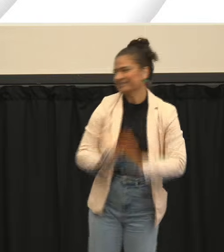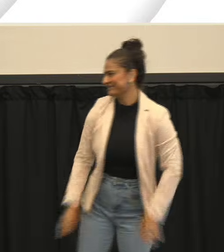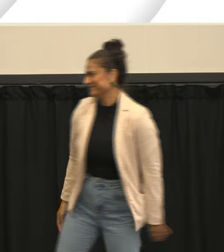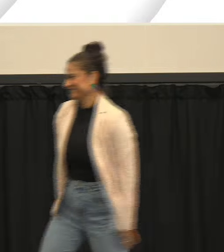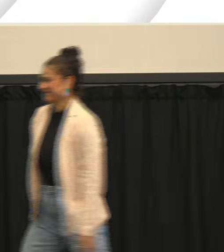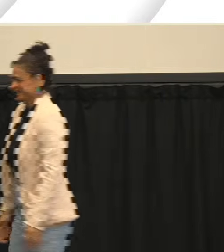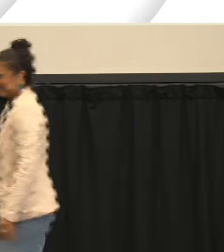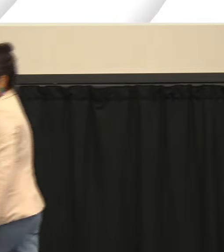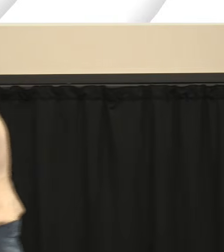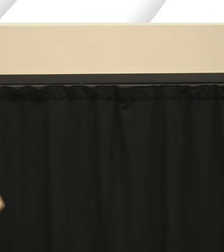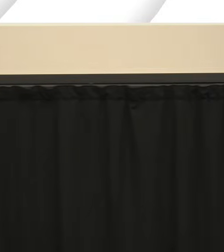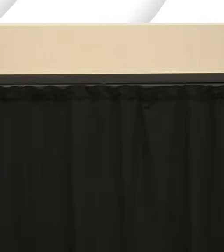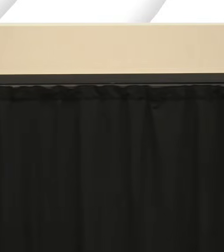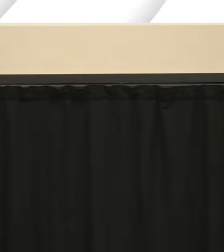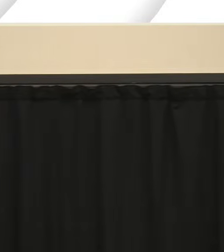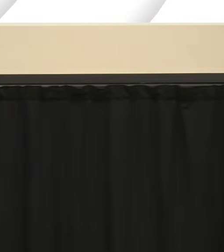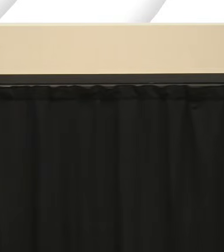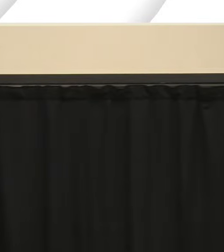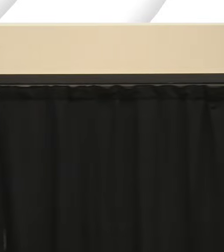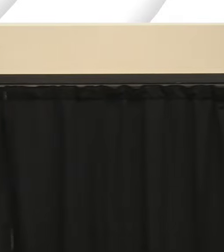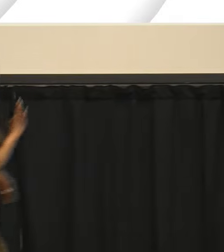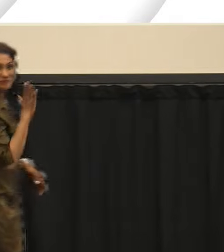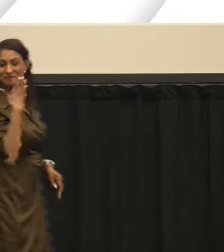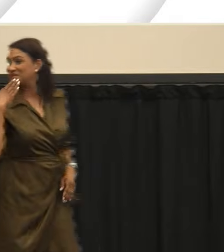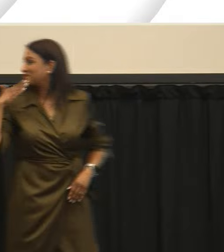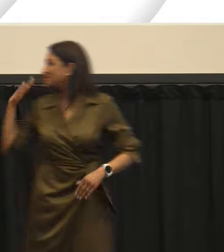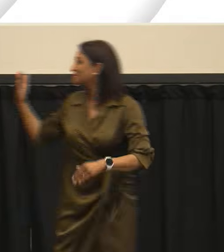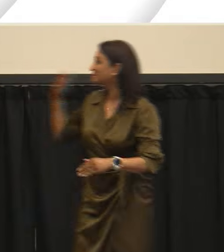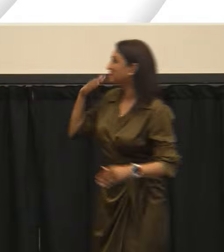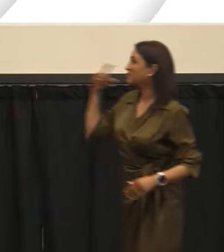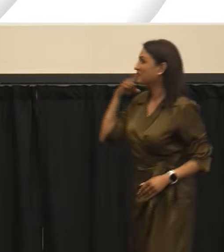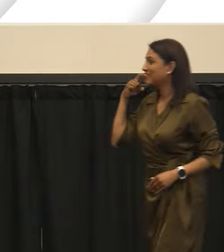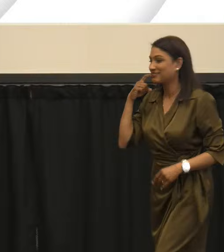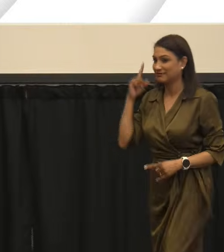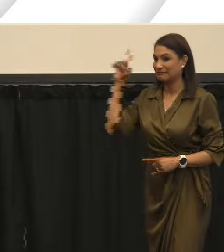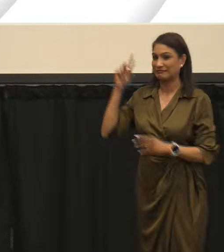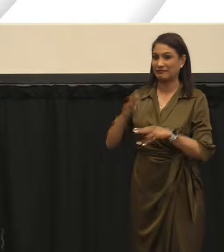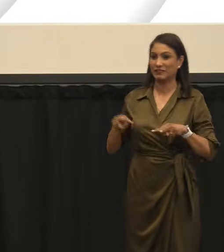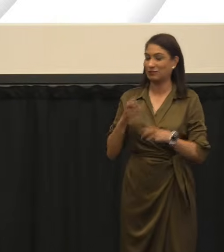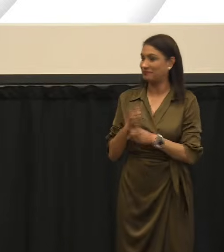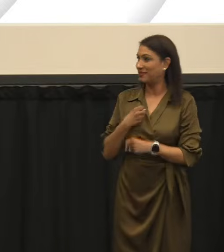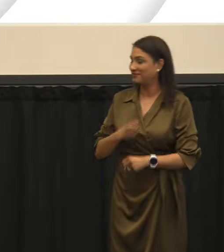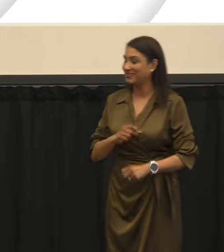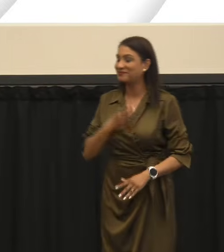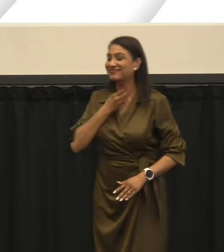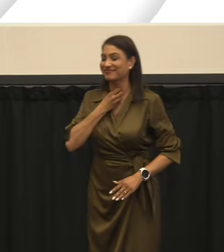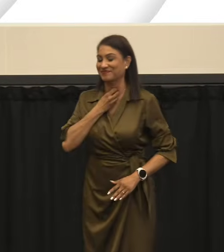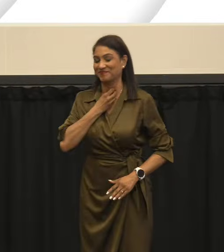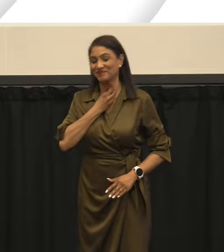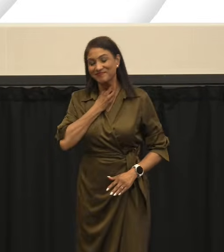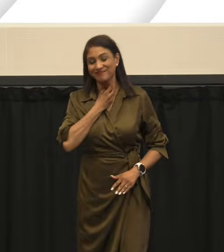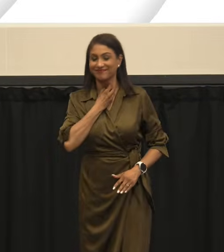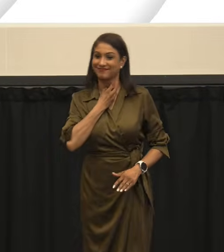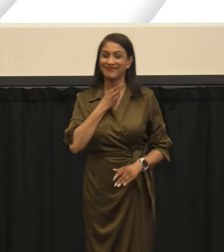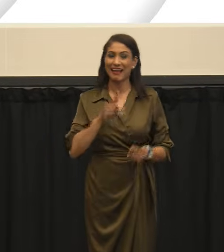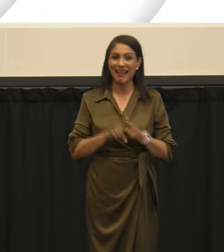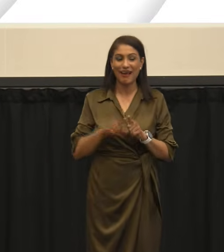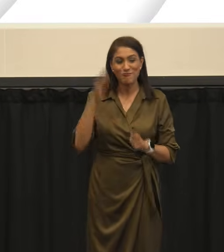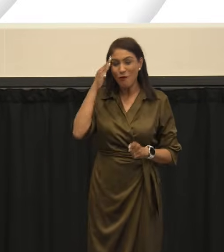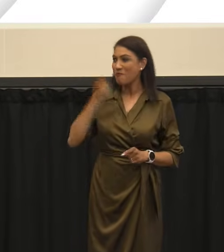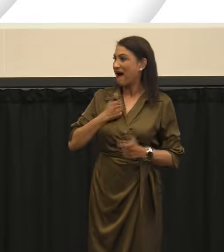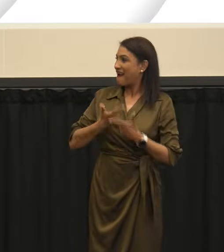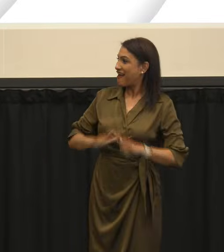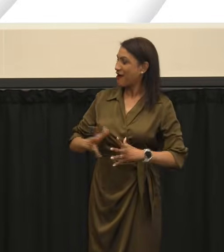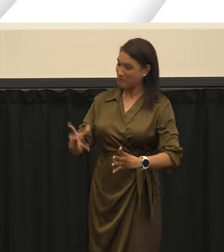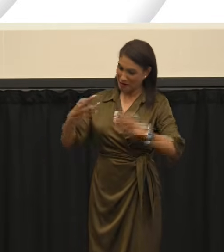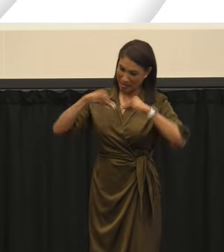to Candice for a lovely, exciting moment we'd like to share with you. Thank you so much, Aisha.